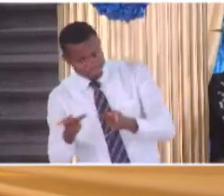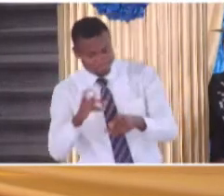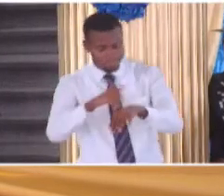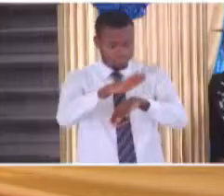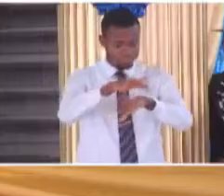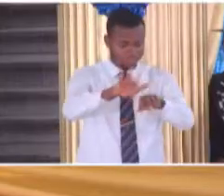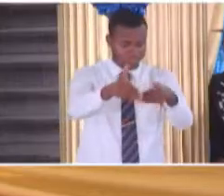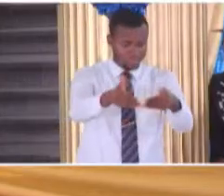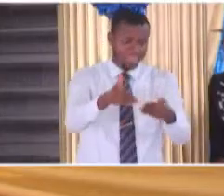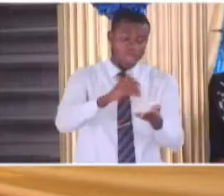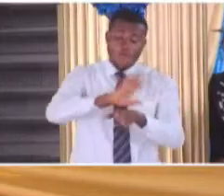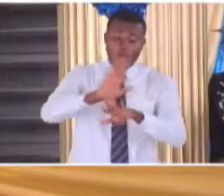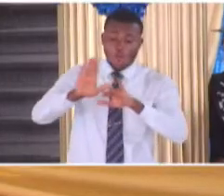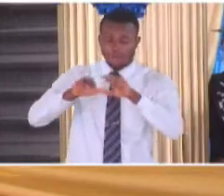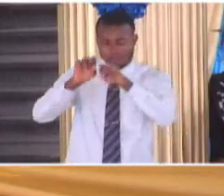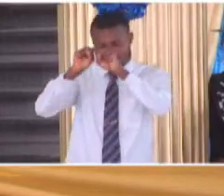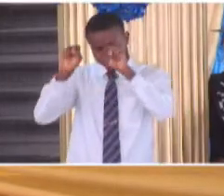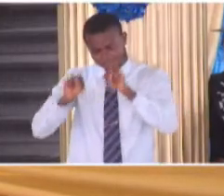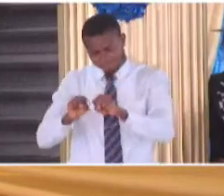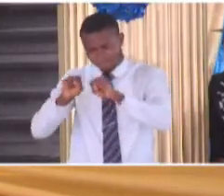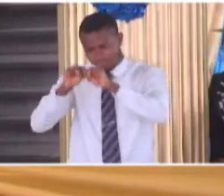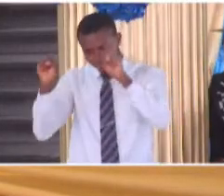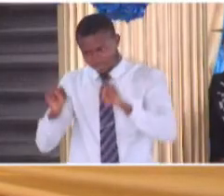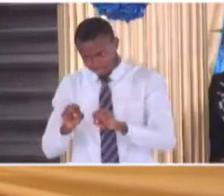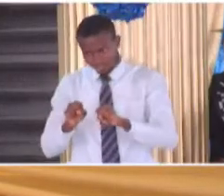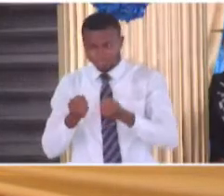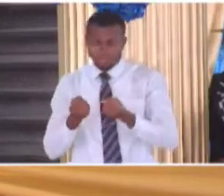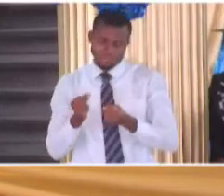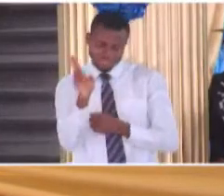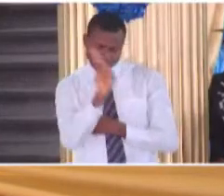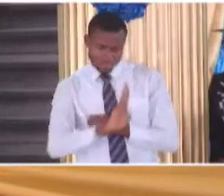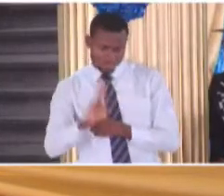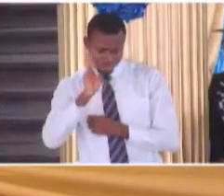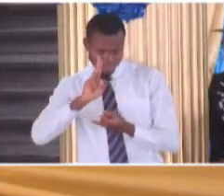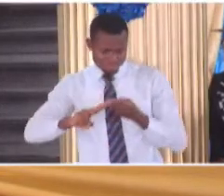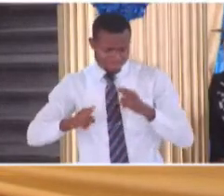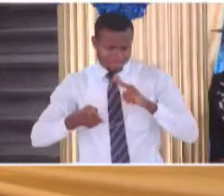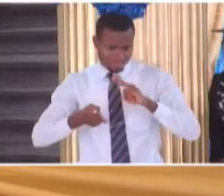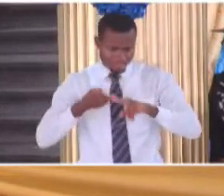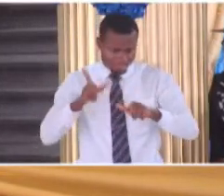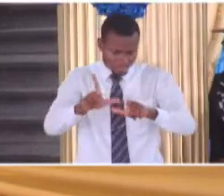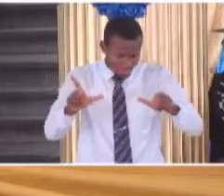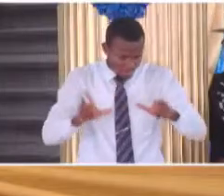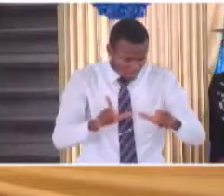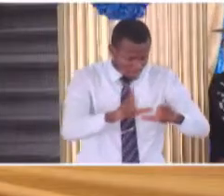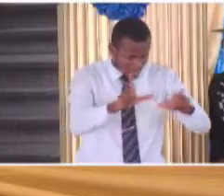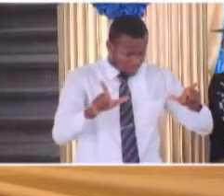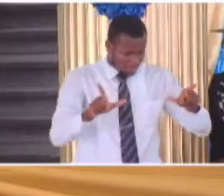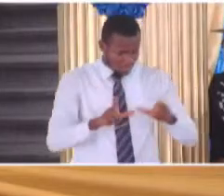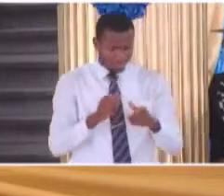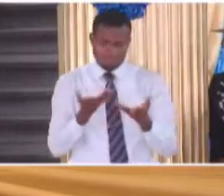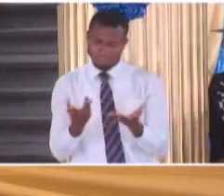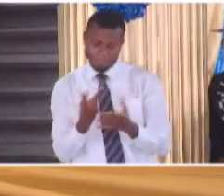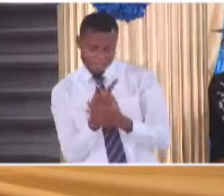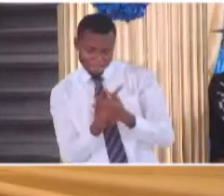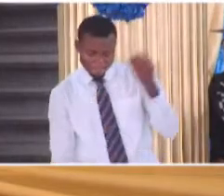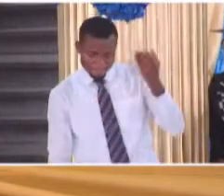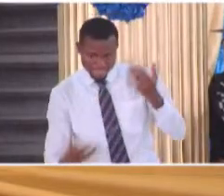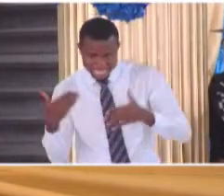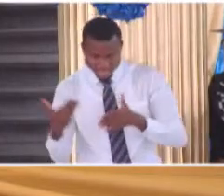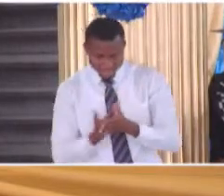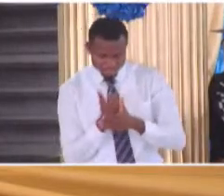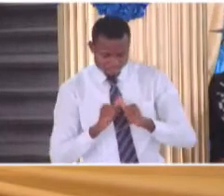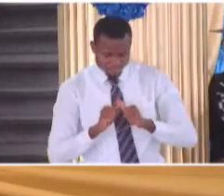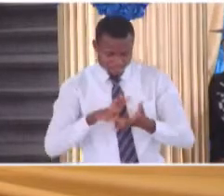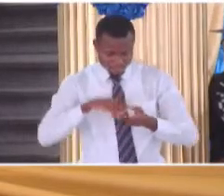This system, which has been used for a number of allocation cycles for both fresh and continuing